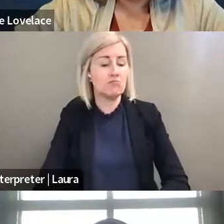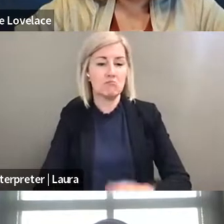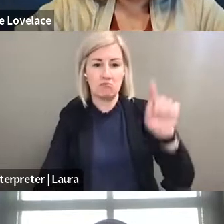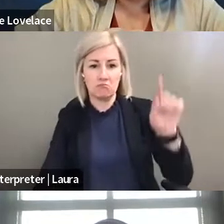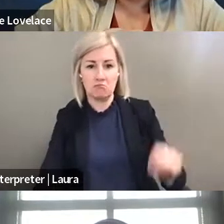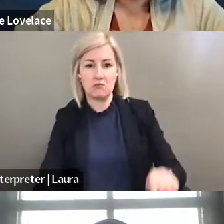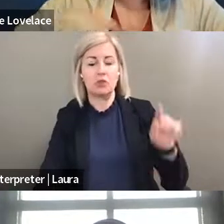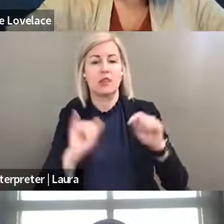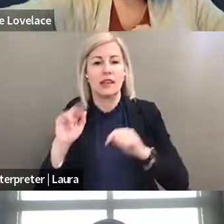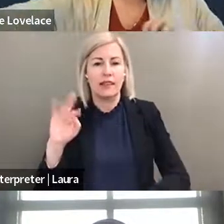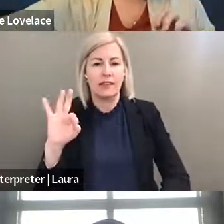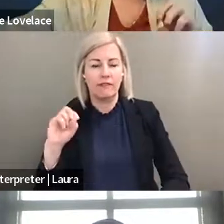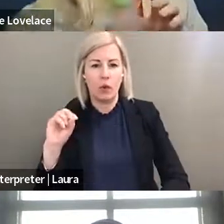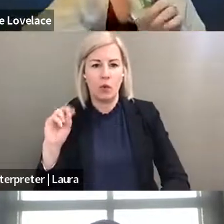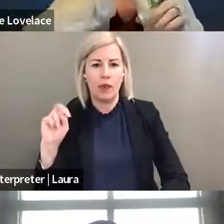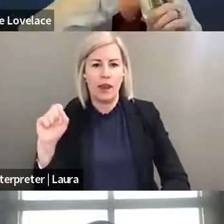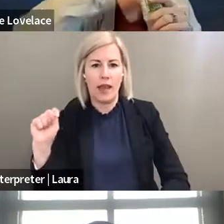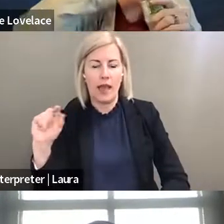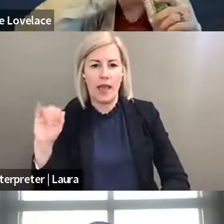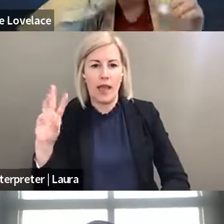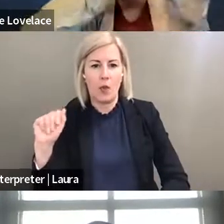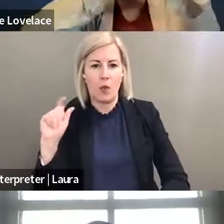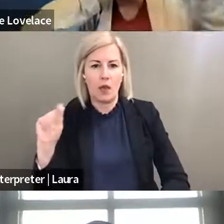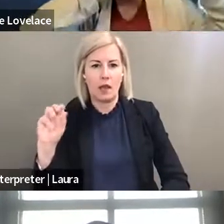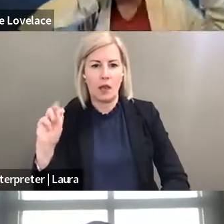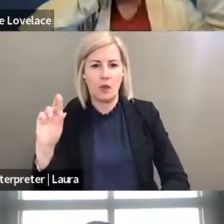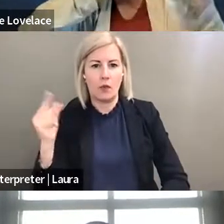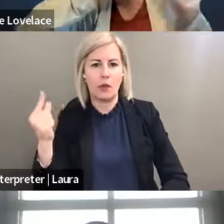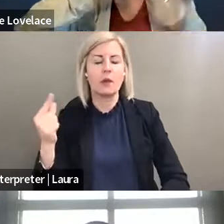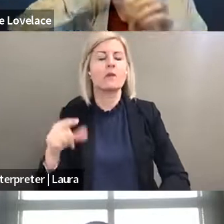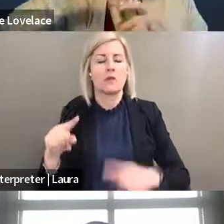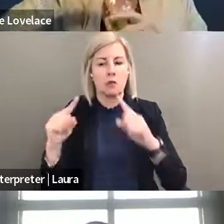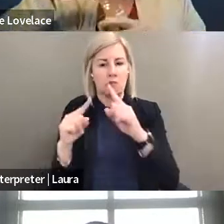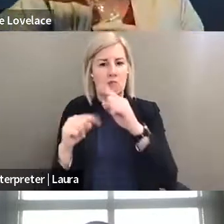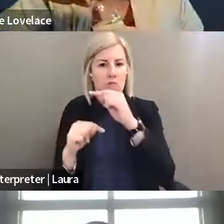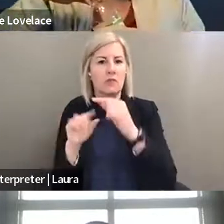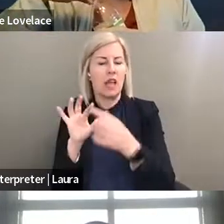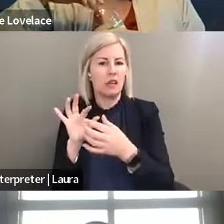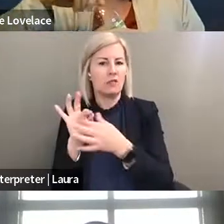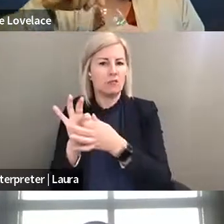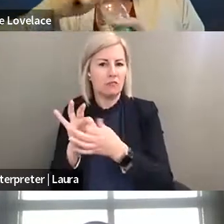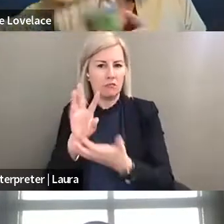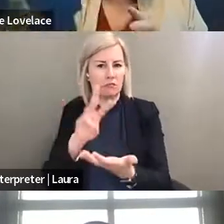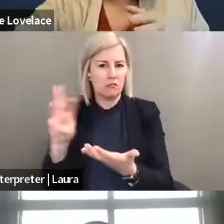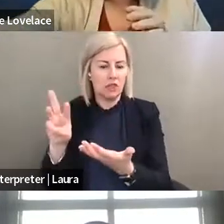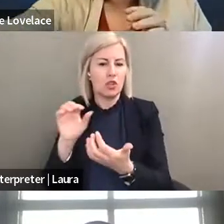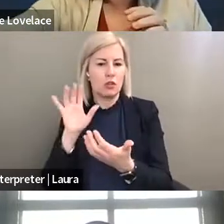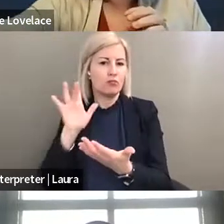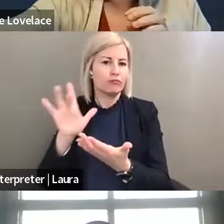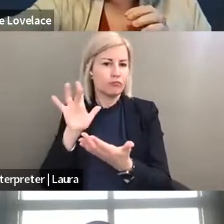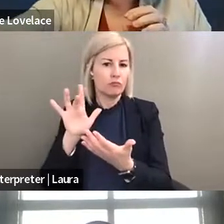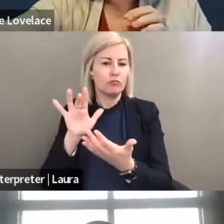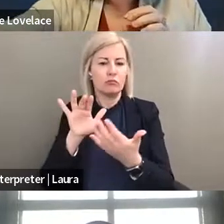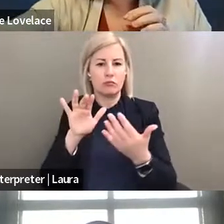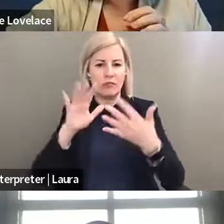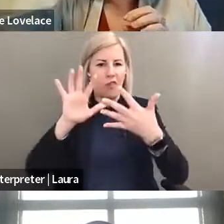on infonet.iowa.org. On the front page, there's a box that links you to all the Capital reports that we've put together.